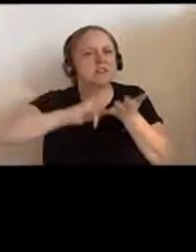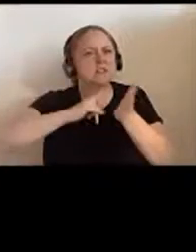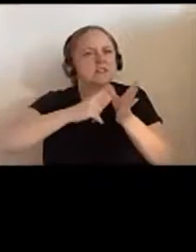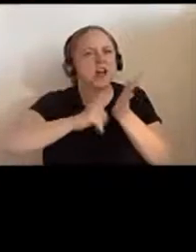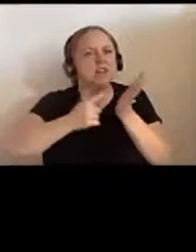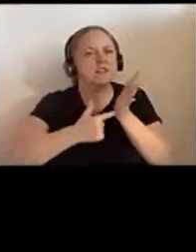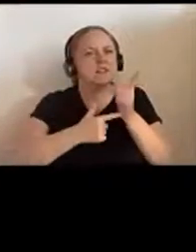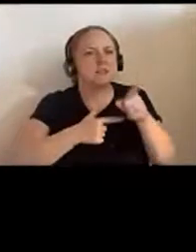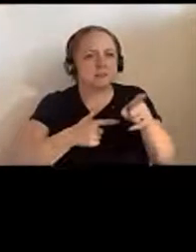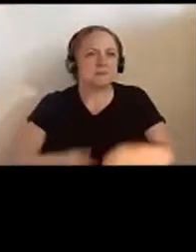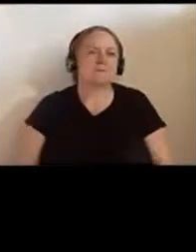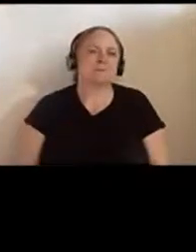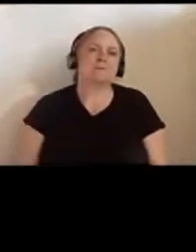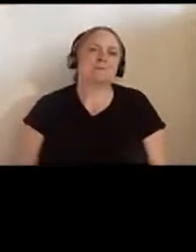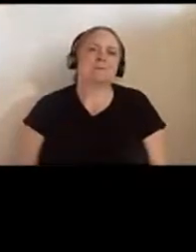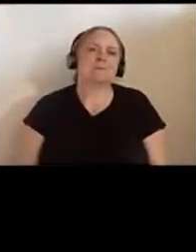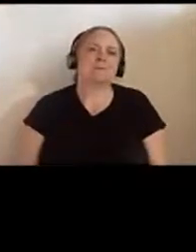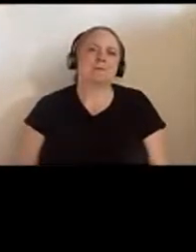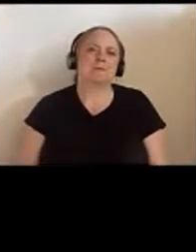looks like that worked. So